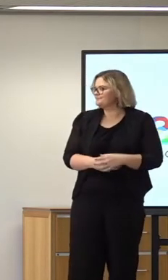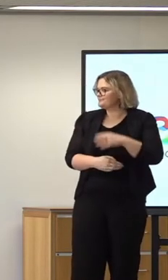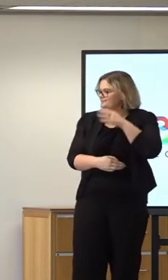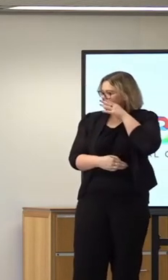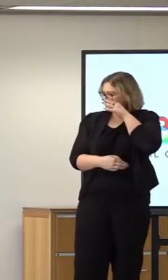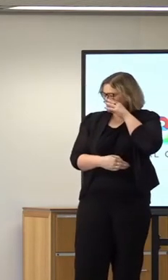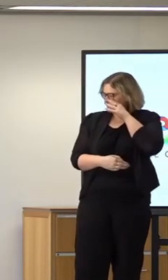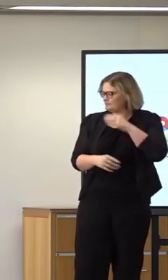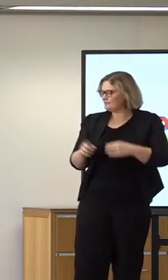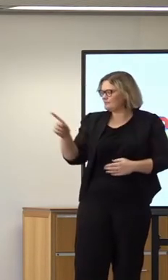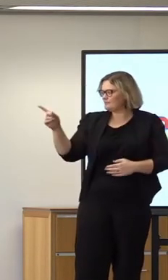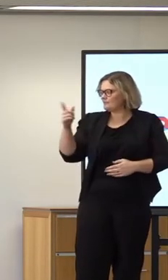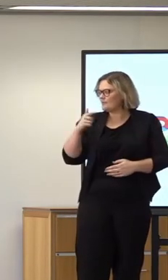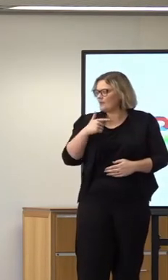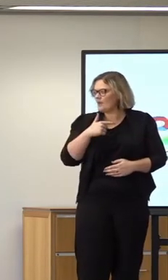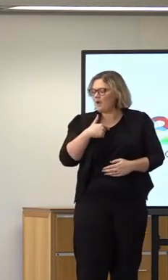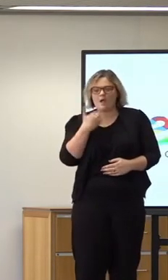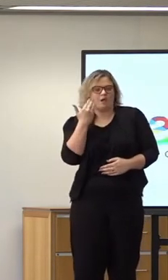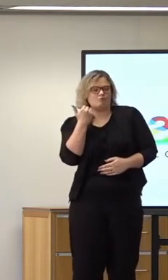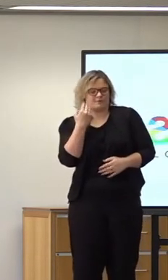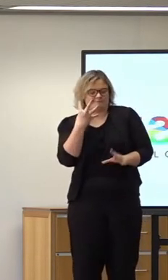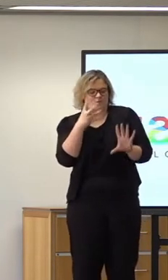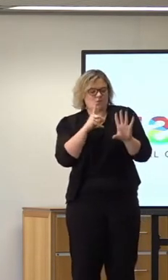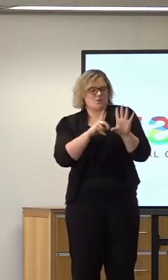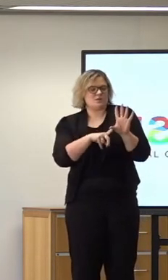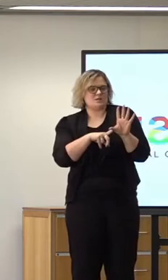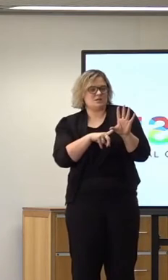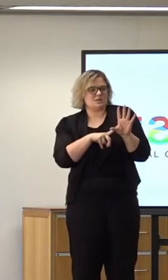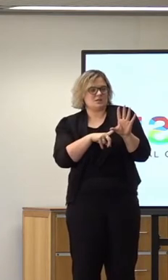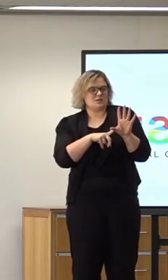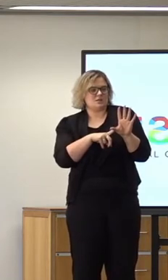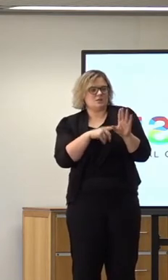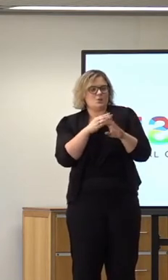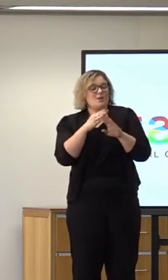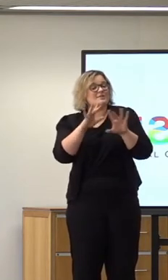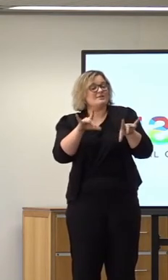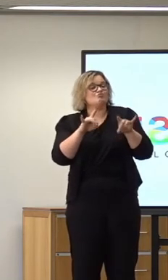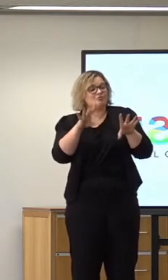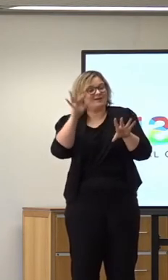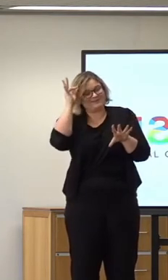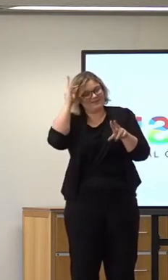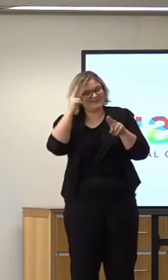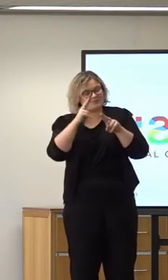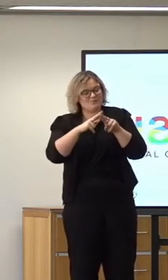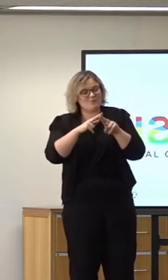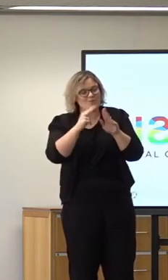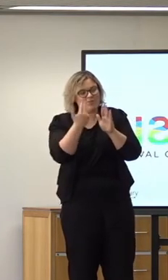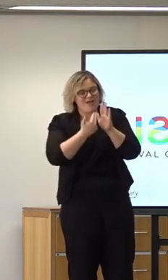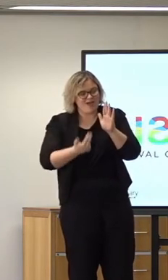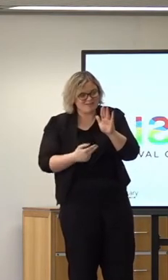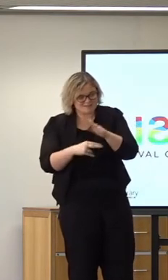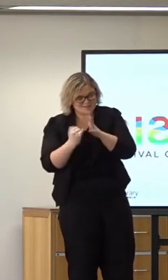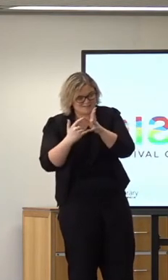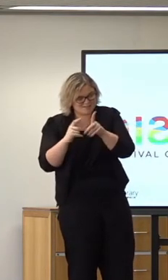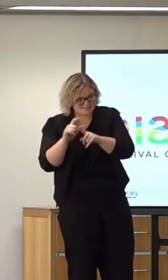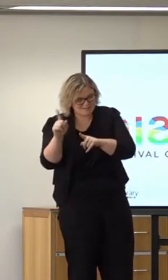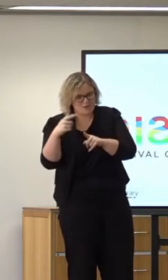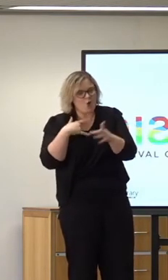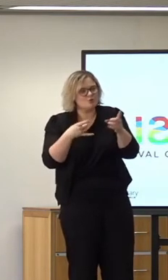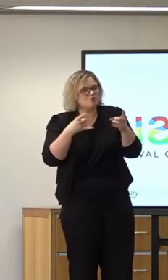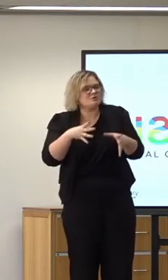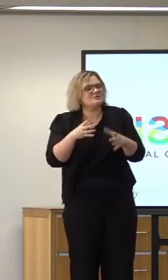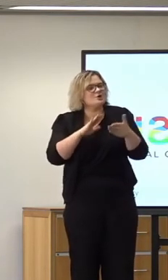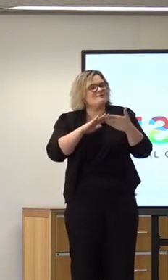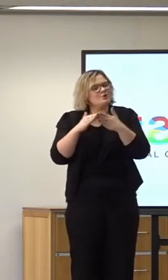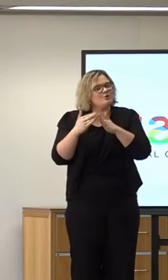I mean, I've spent 4 years most recently working at the Australia Council for the Arts in Sydney, and I was the Director of Community